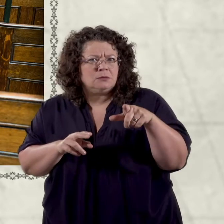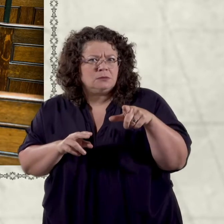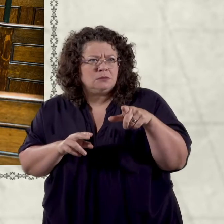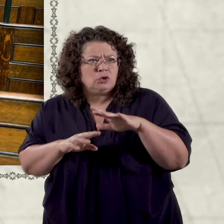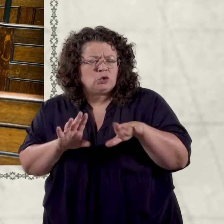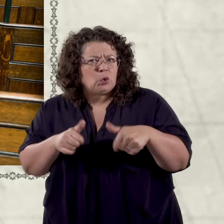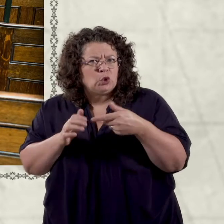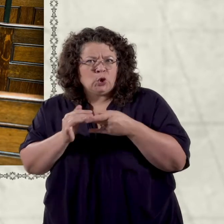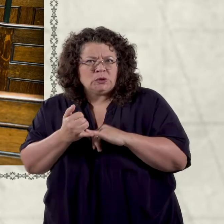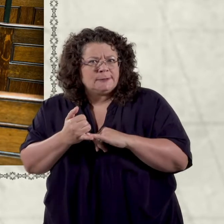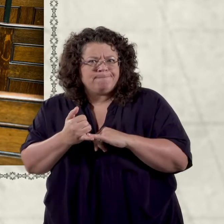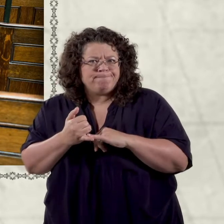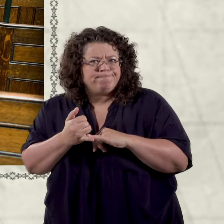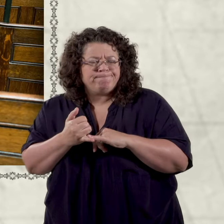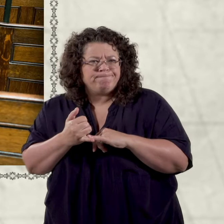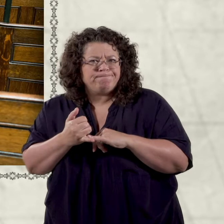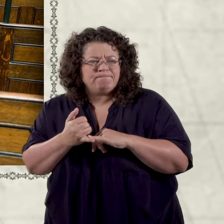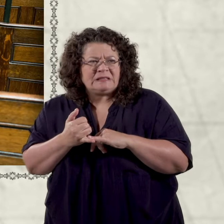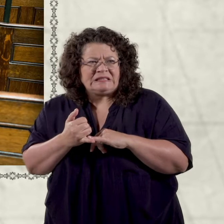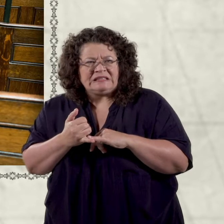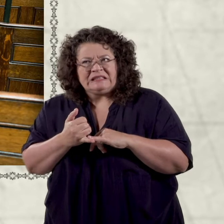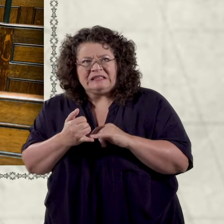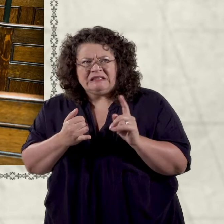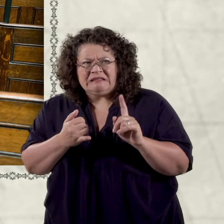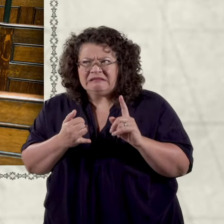tell from Lewsin's expression that the news wasn't good.